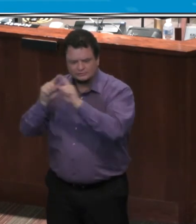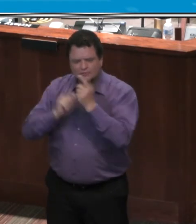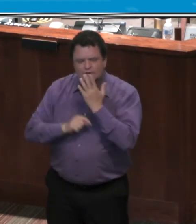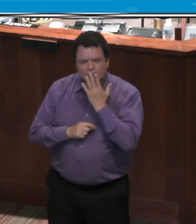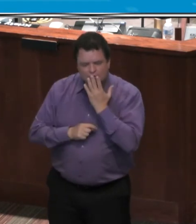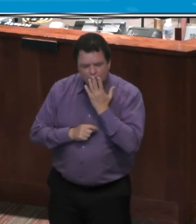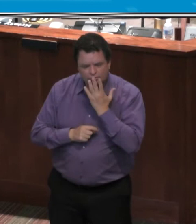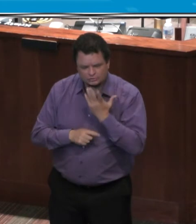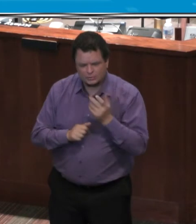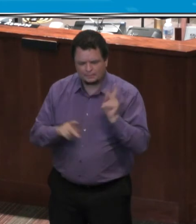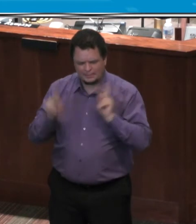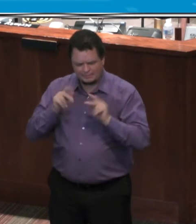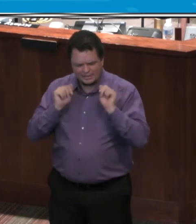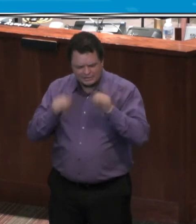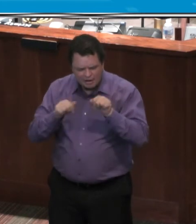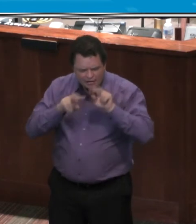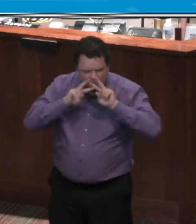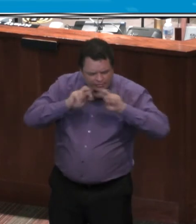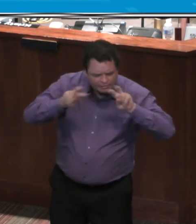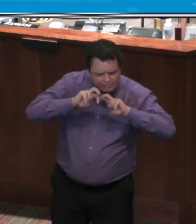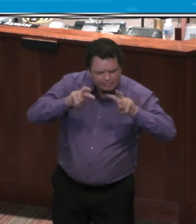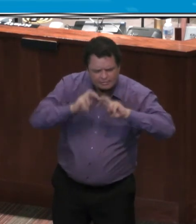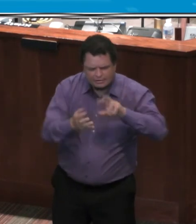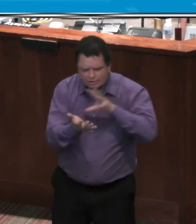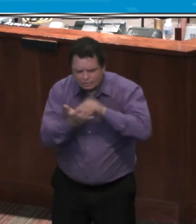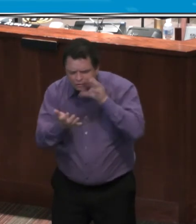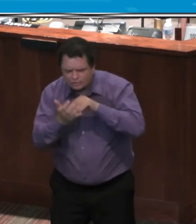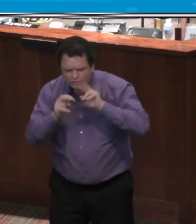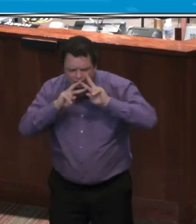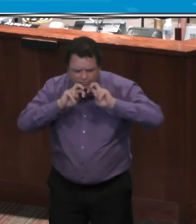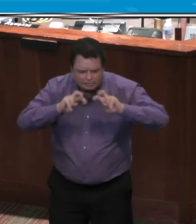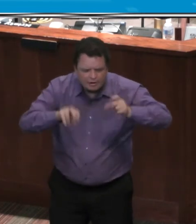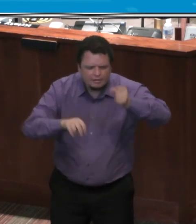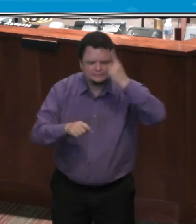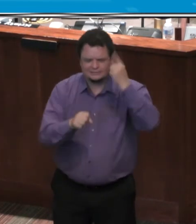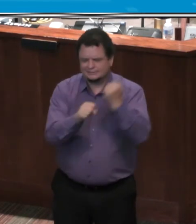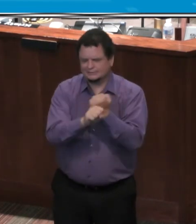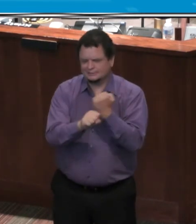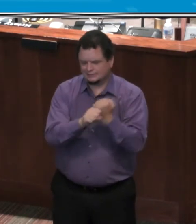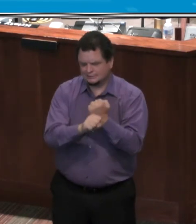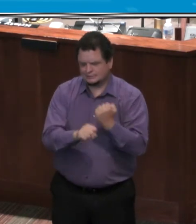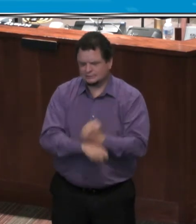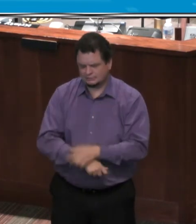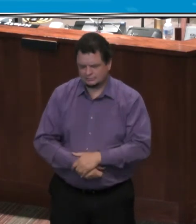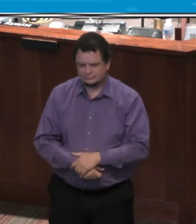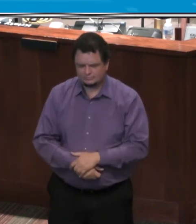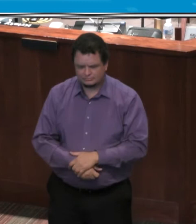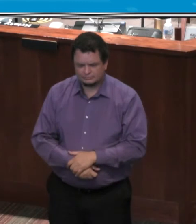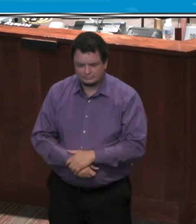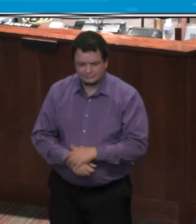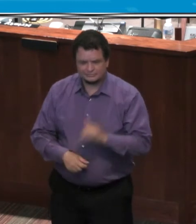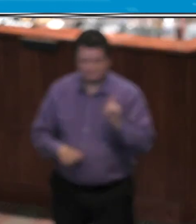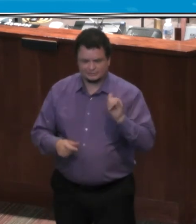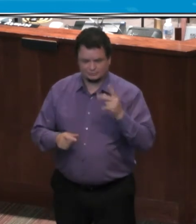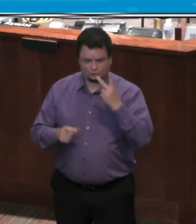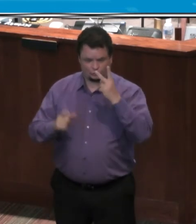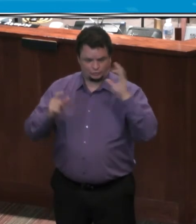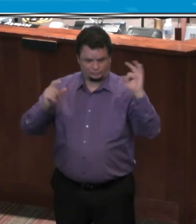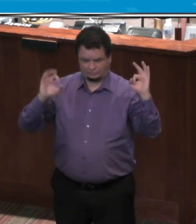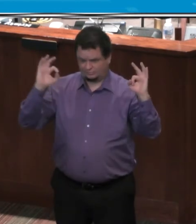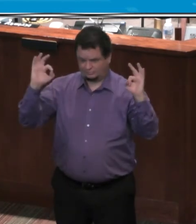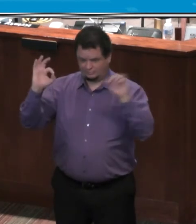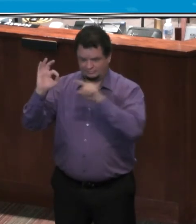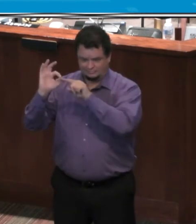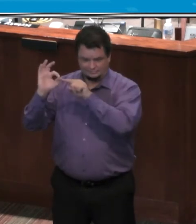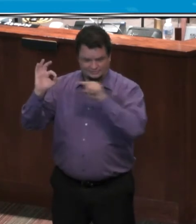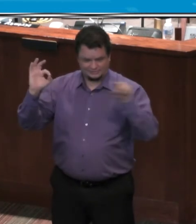explore the data. And I should say on this page, all of the dates involved, and this is a little bit hard to sort of wrap your head around, but